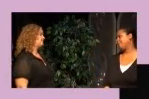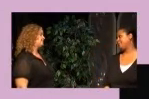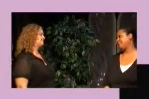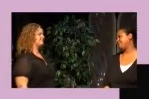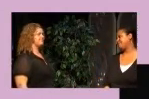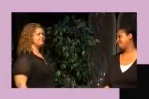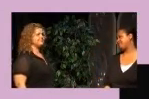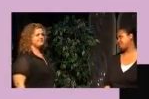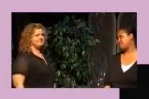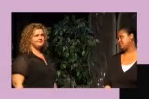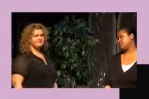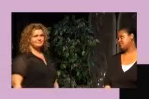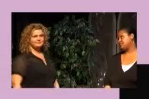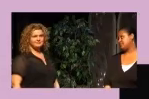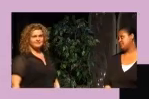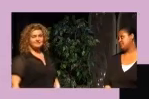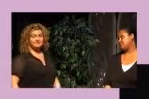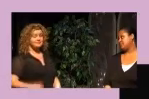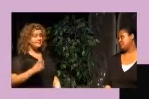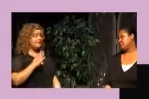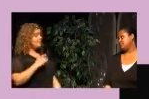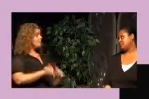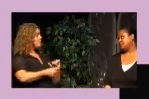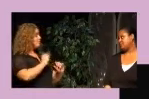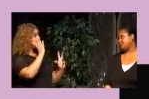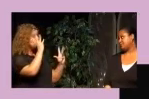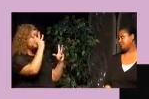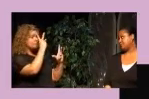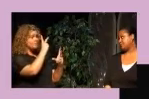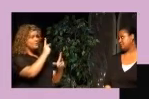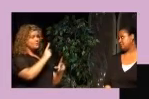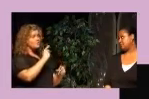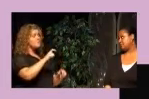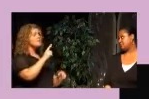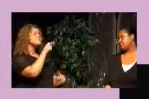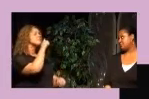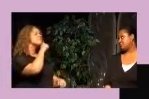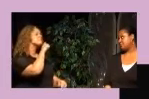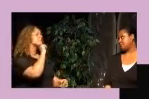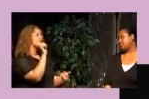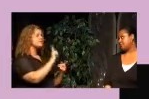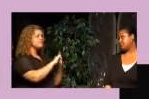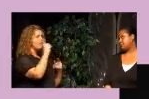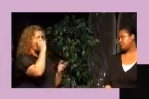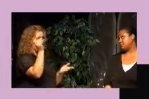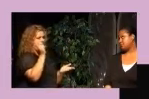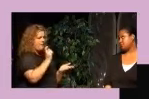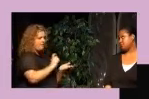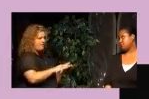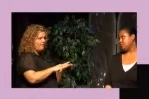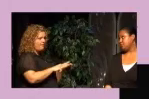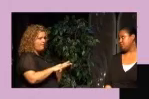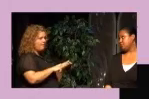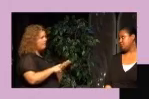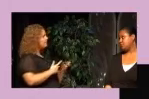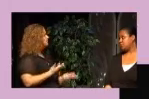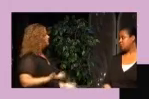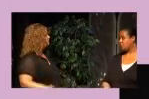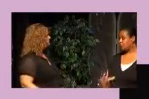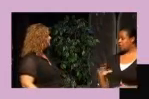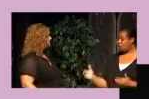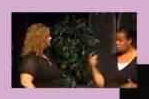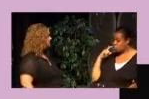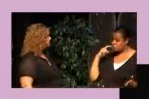The loveliest present must wait until she's noticed, and they're struck. So be struck.